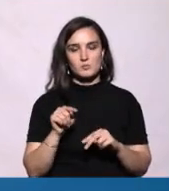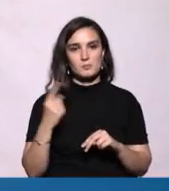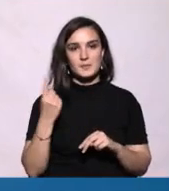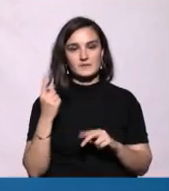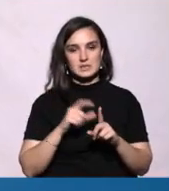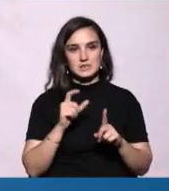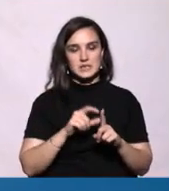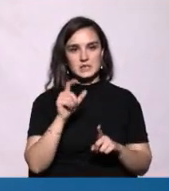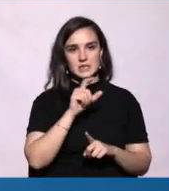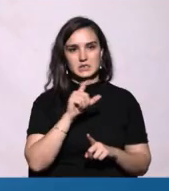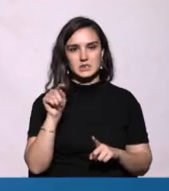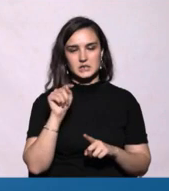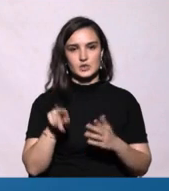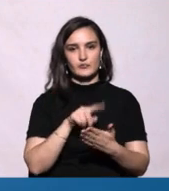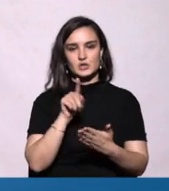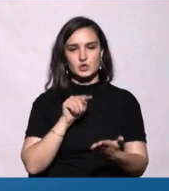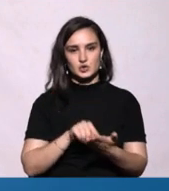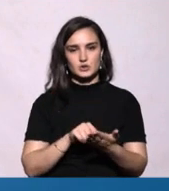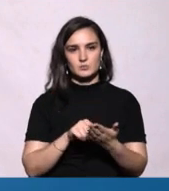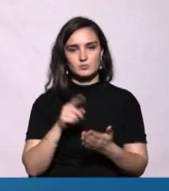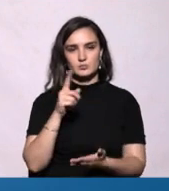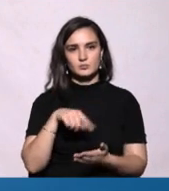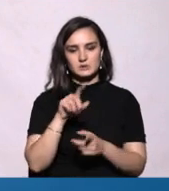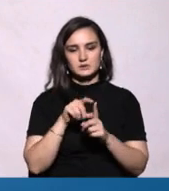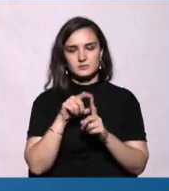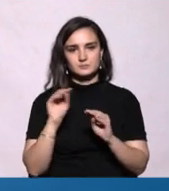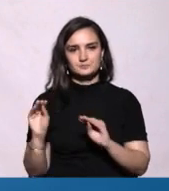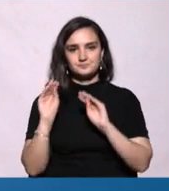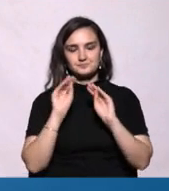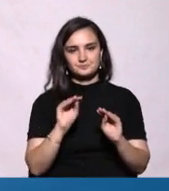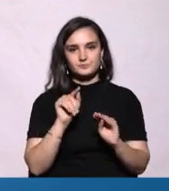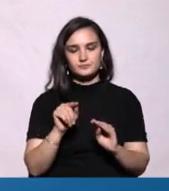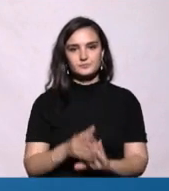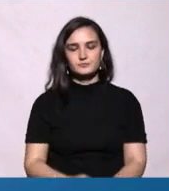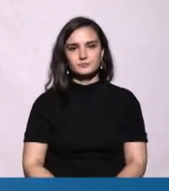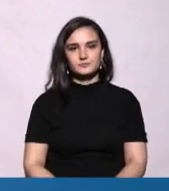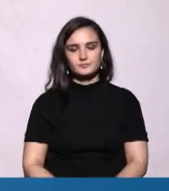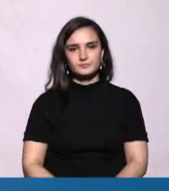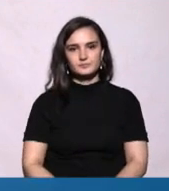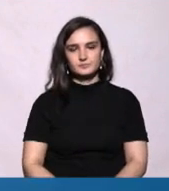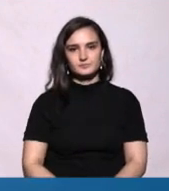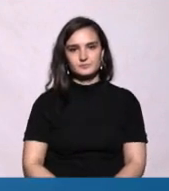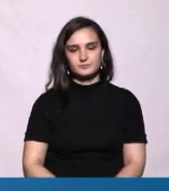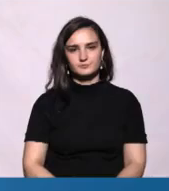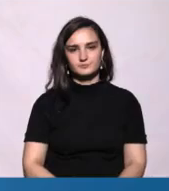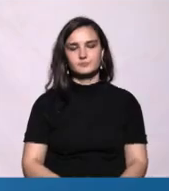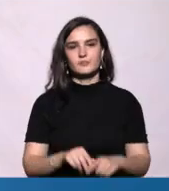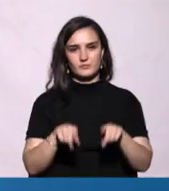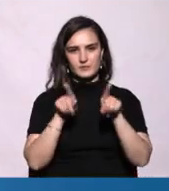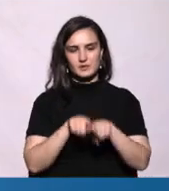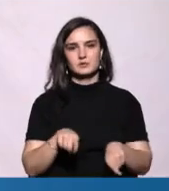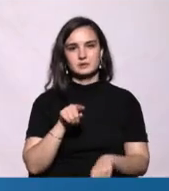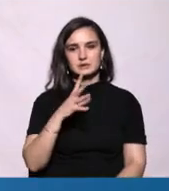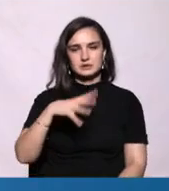the first sentence, it's a question. So, you put the verb to the front. And then it's also